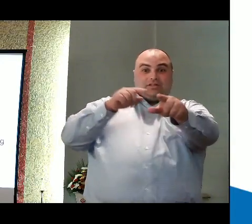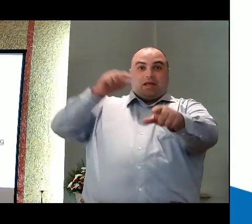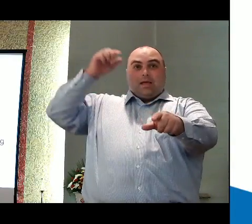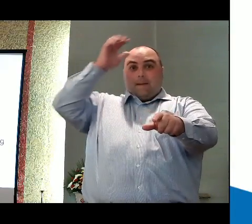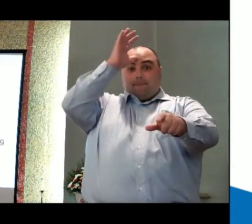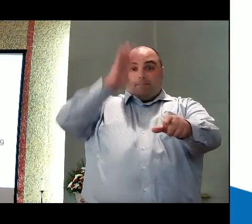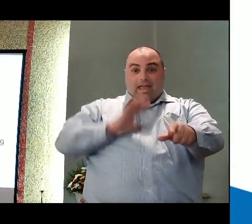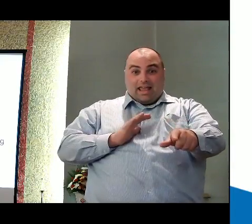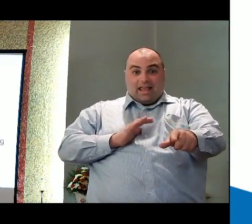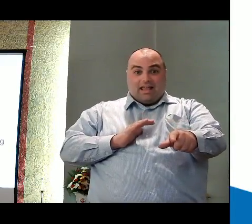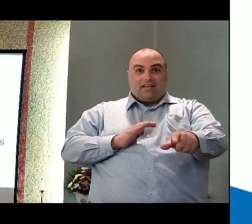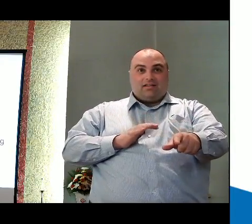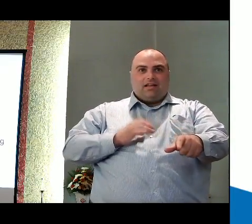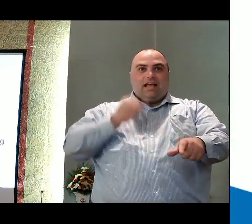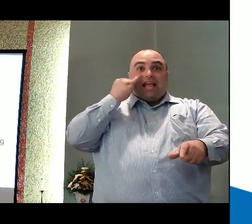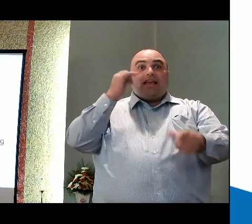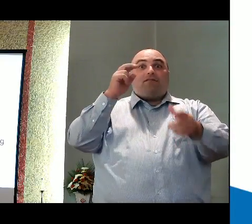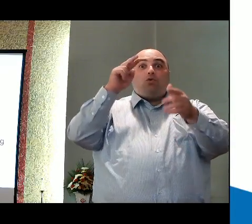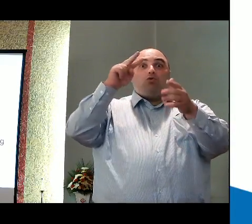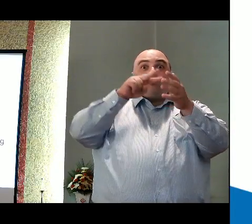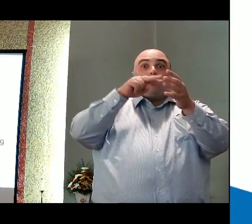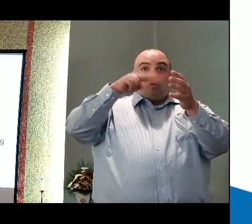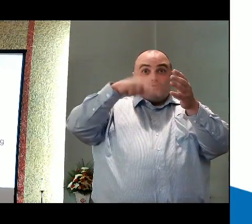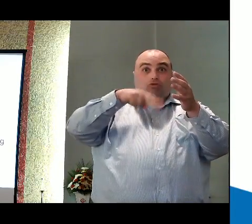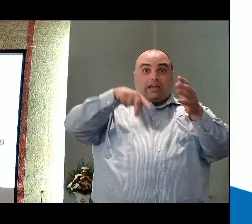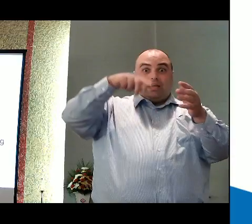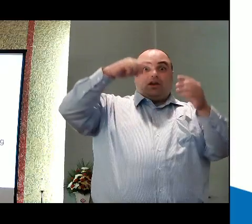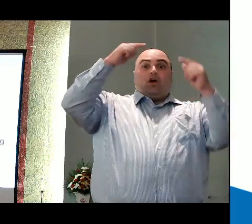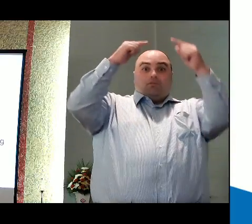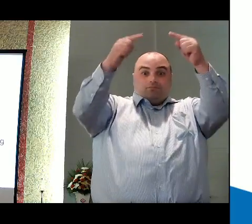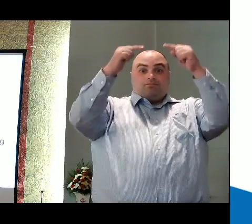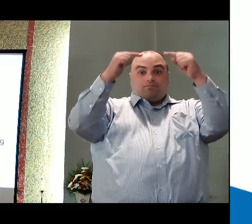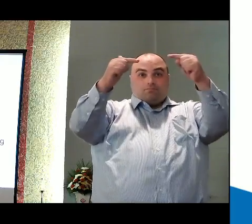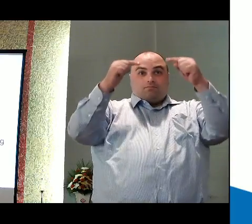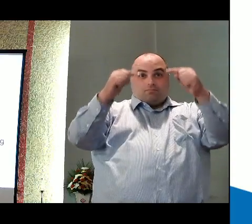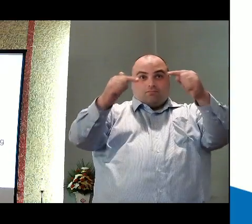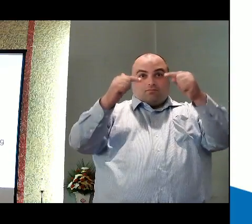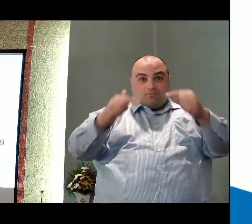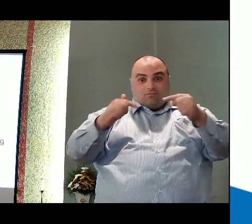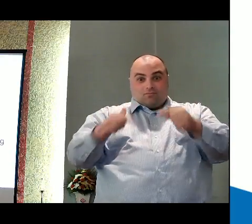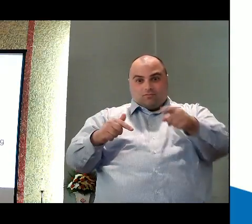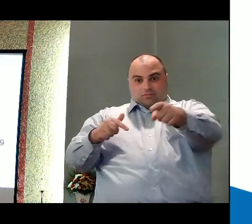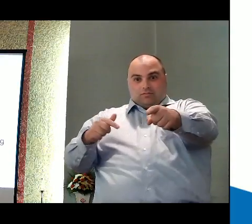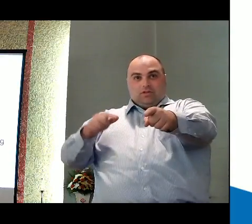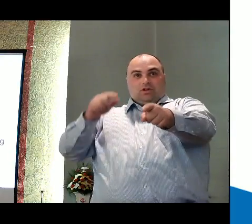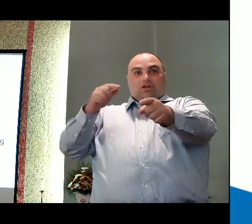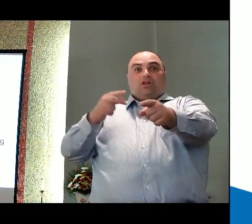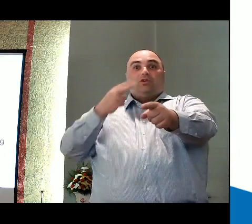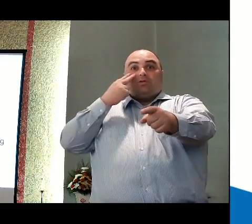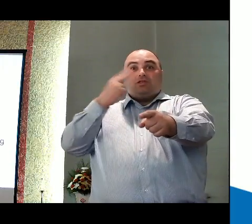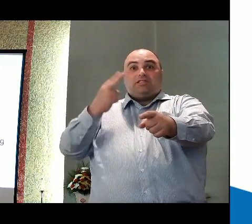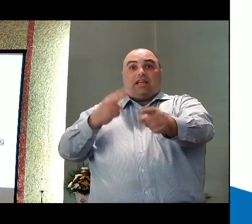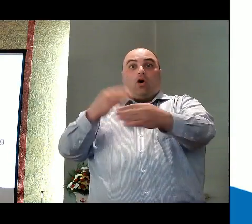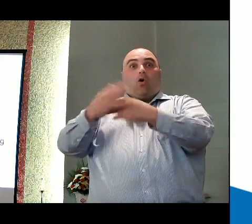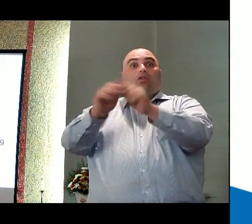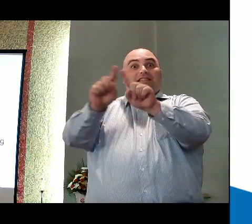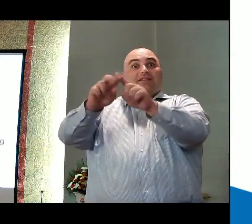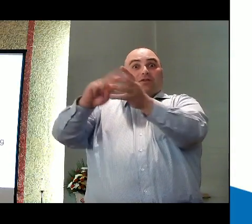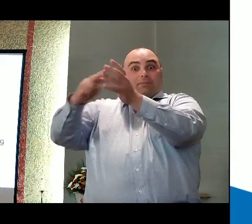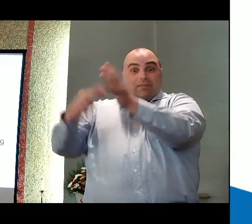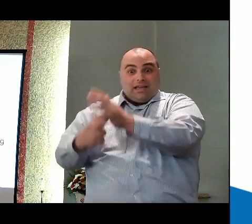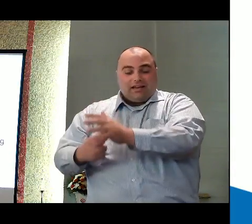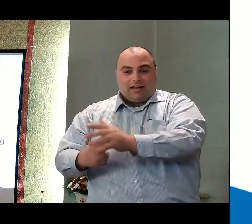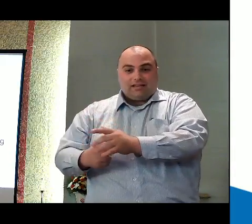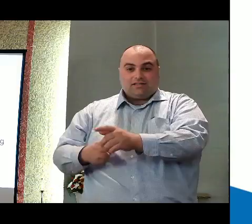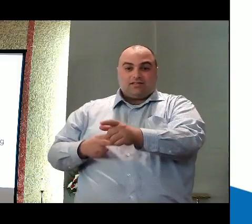come down teaching. His death shall bring the despairing, comfort or rest. Isn't that amazing?